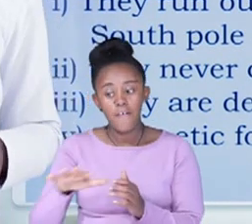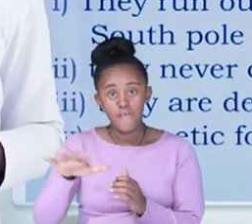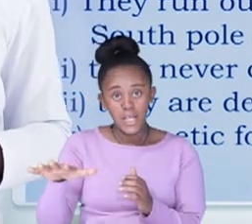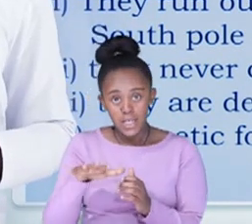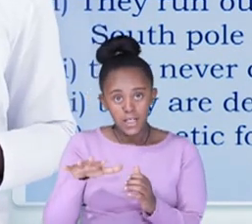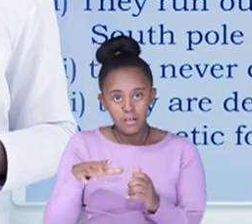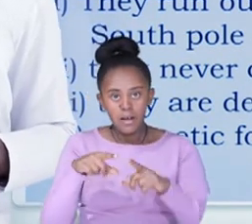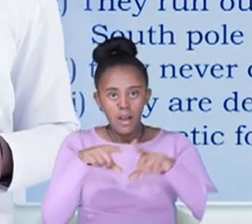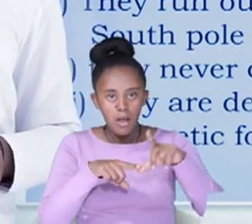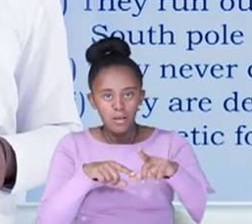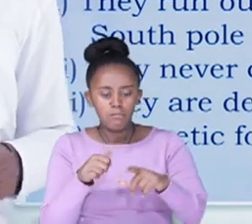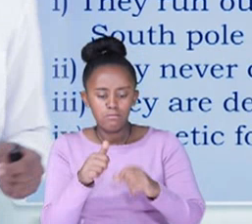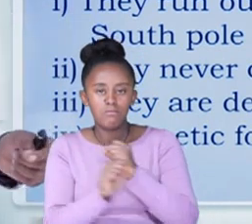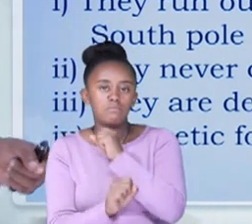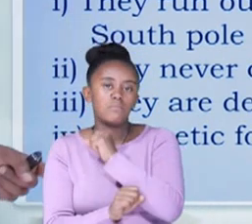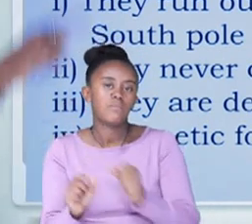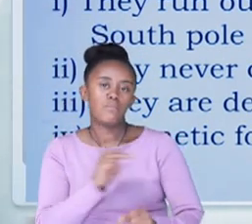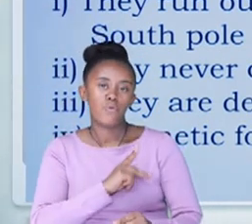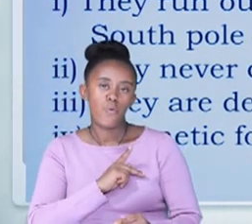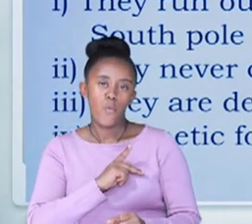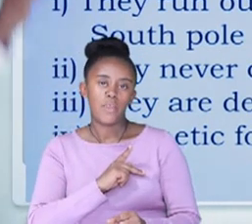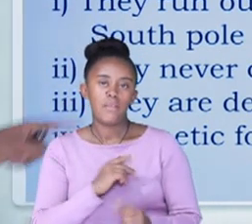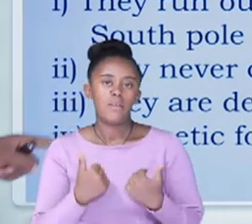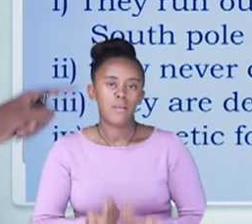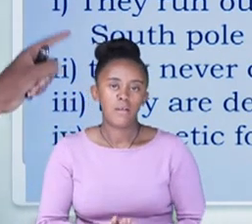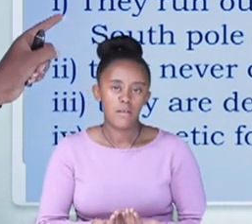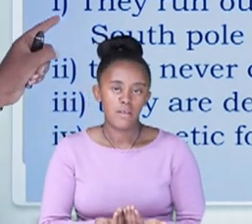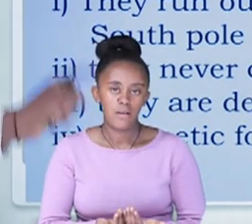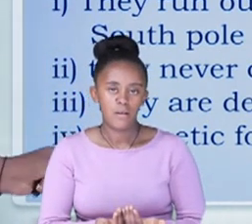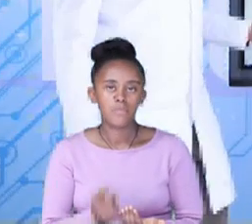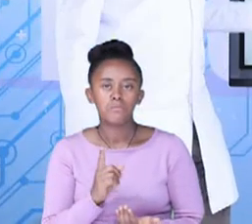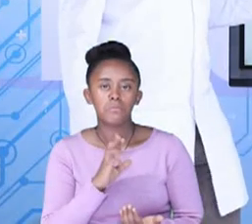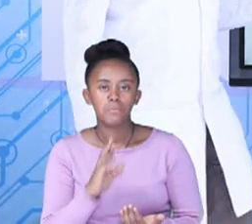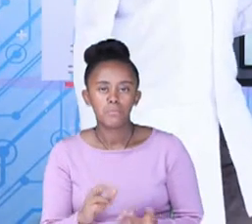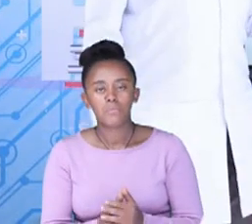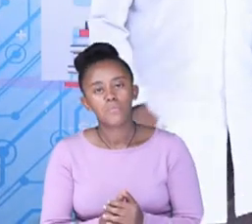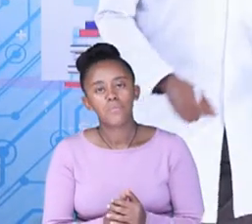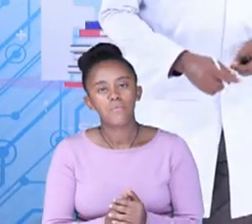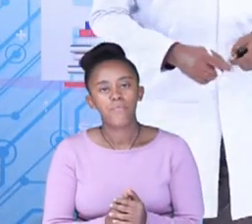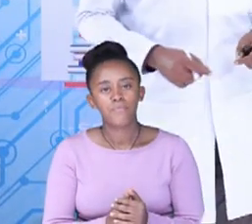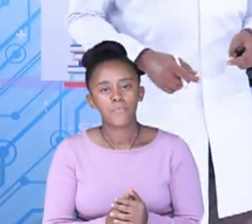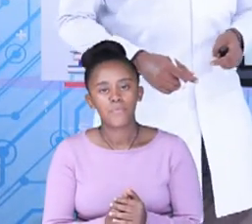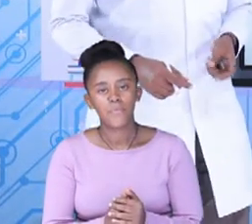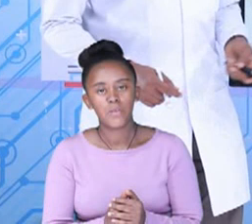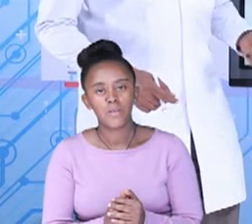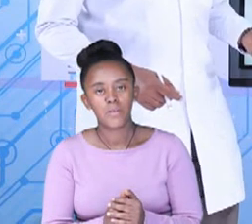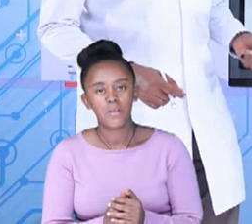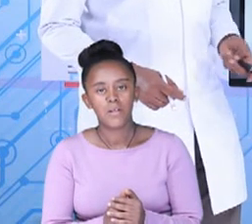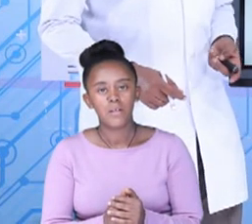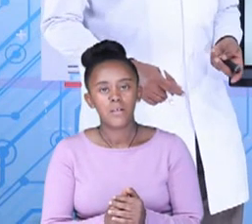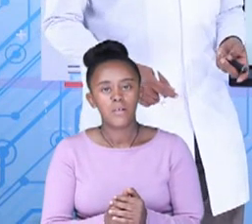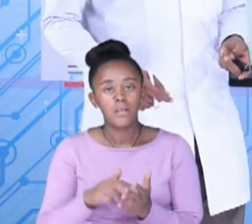has properties, basic properties. What are those properties? Those properties are for, one, they run out from